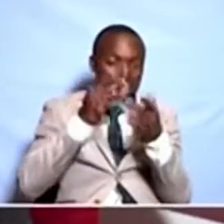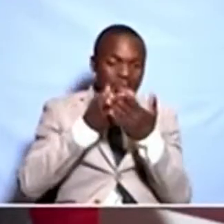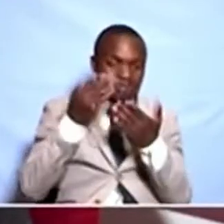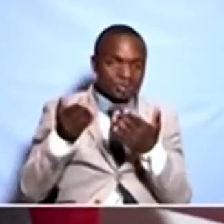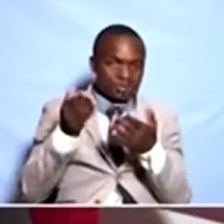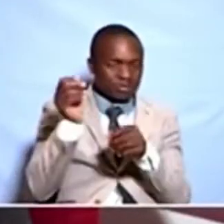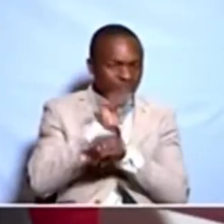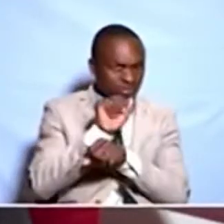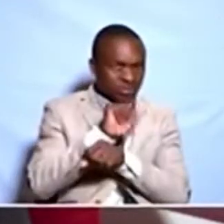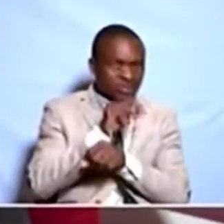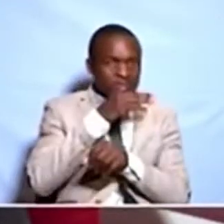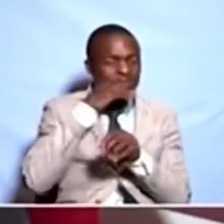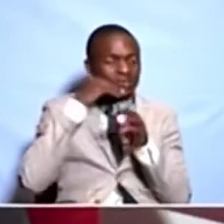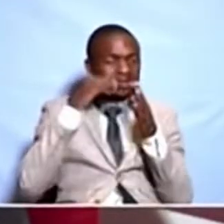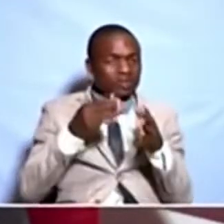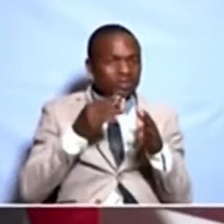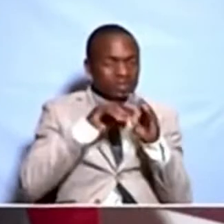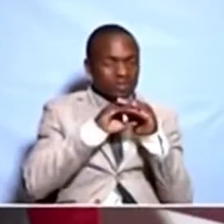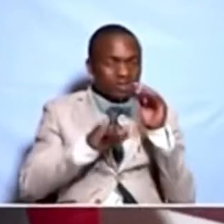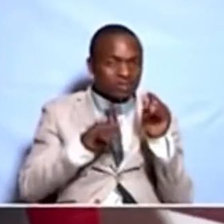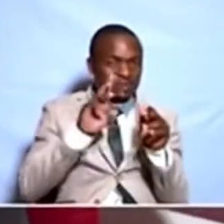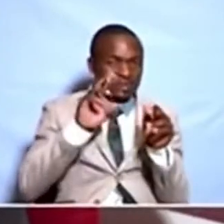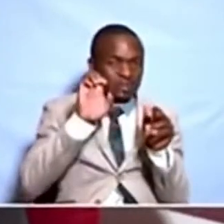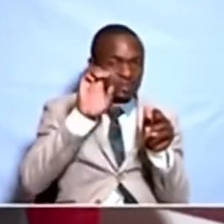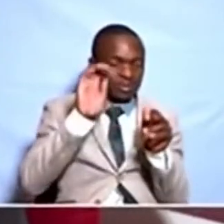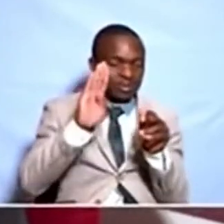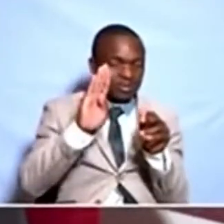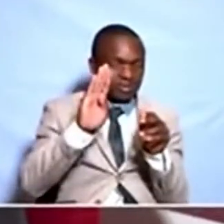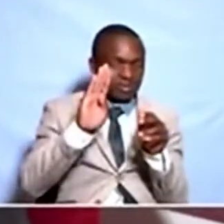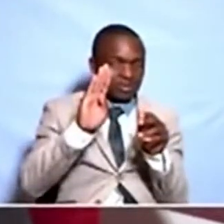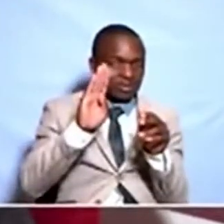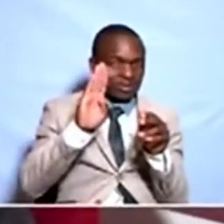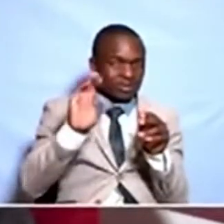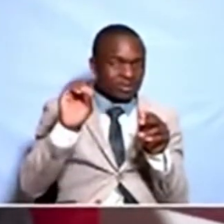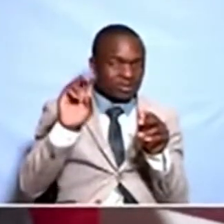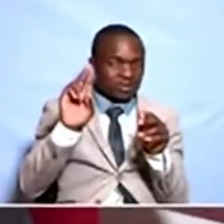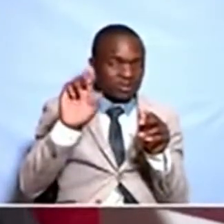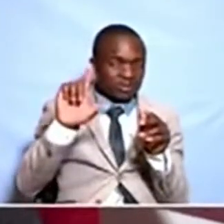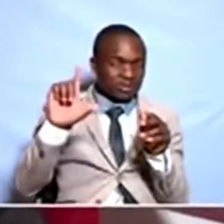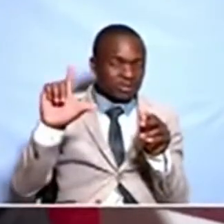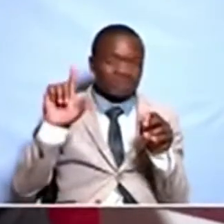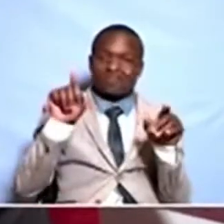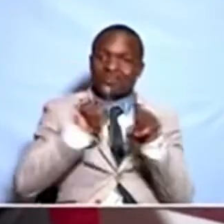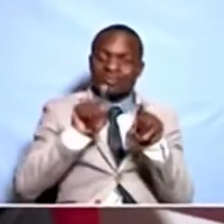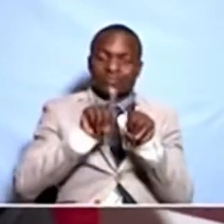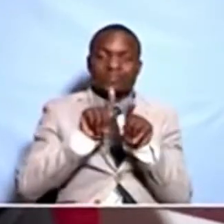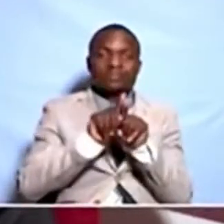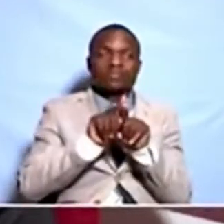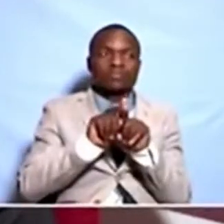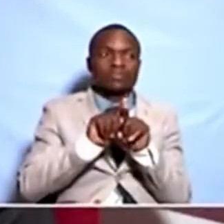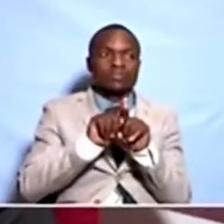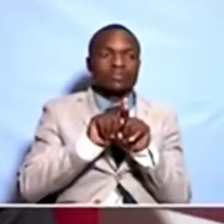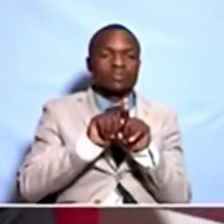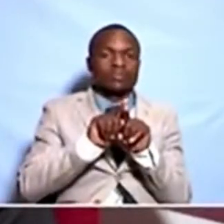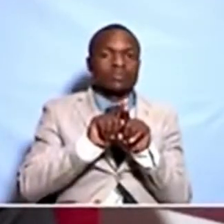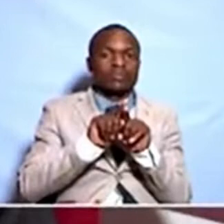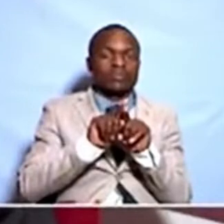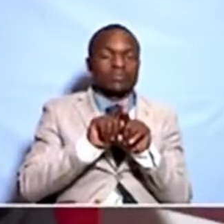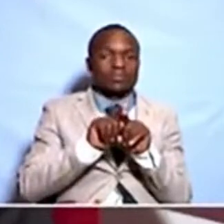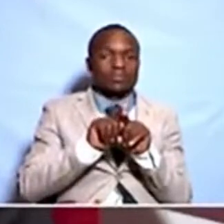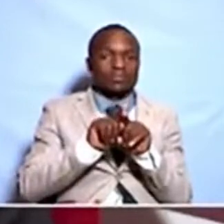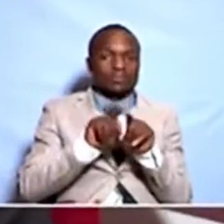former diplomat under Red Book? What is the procedure of change of ownership? In the same line with Mr. Chris